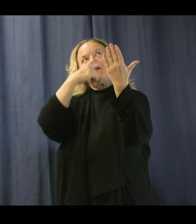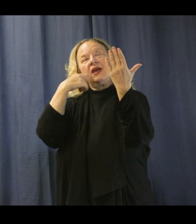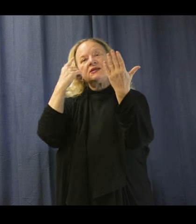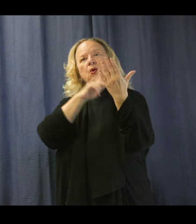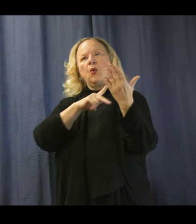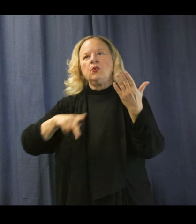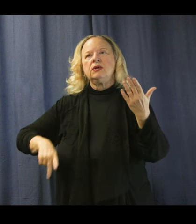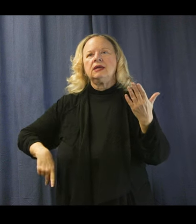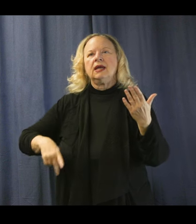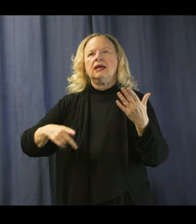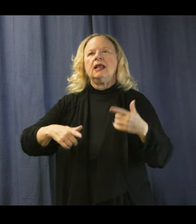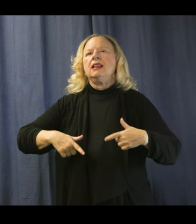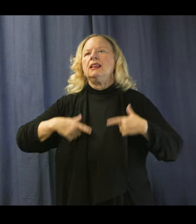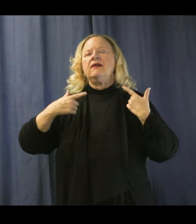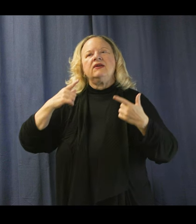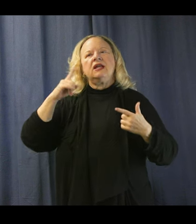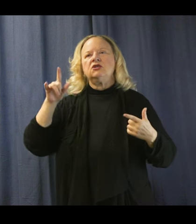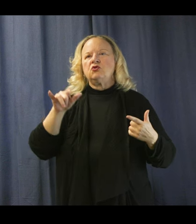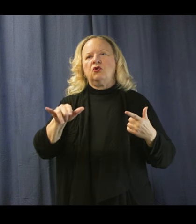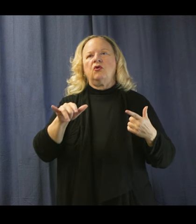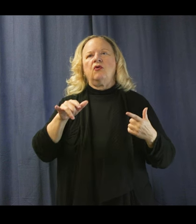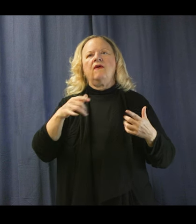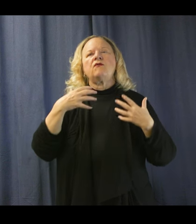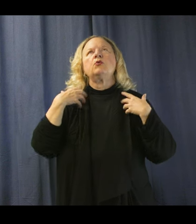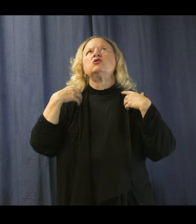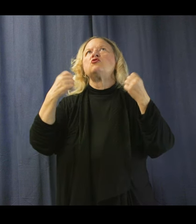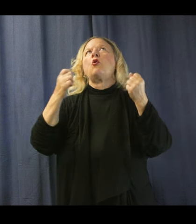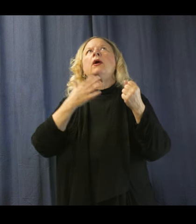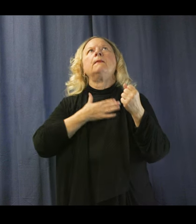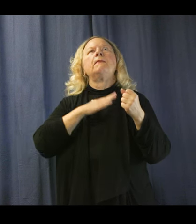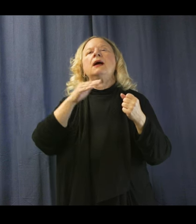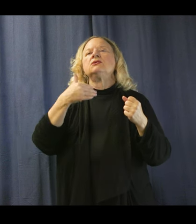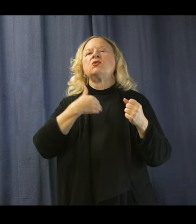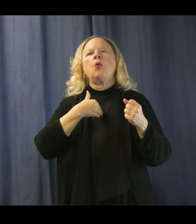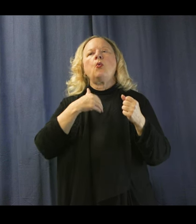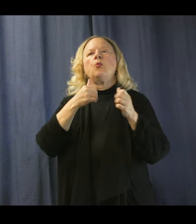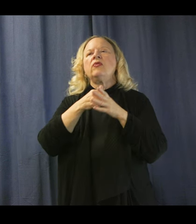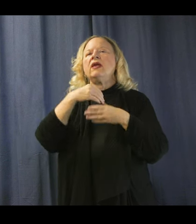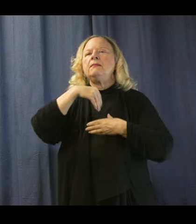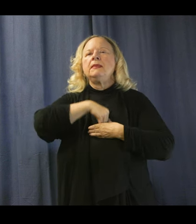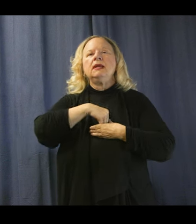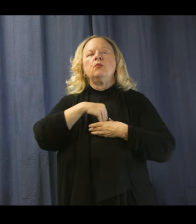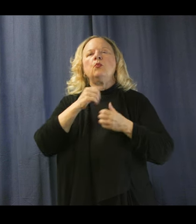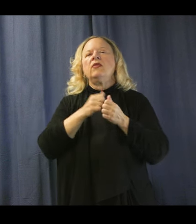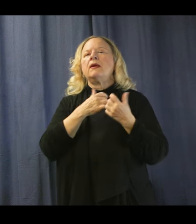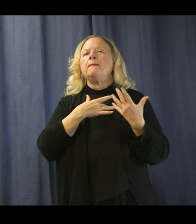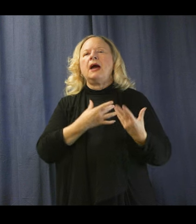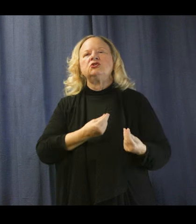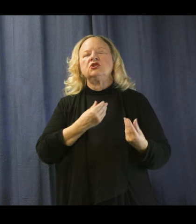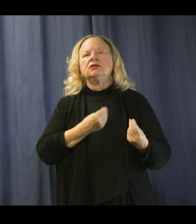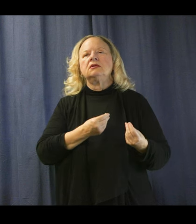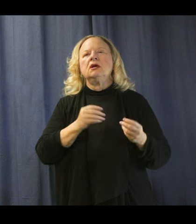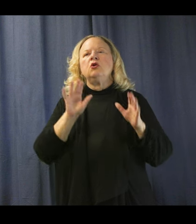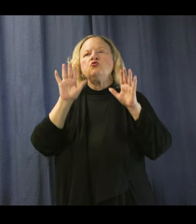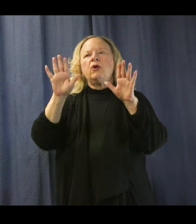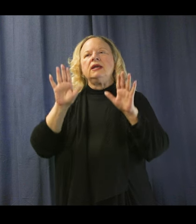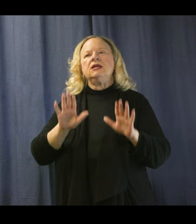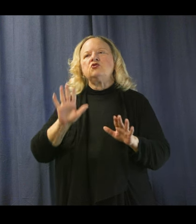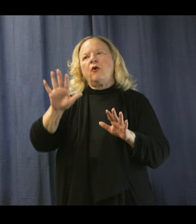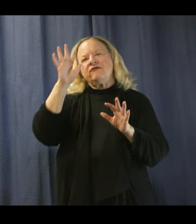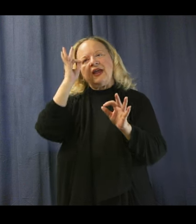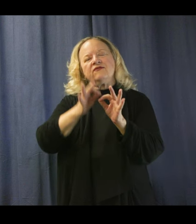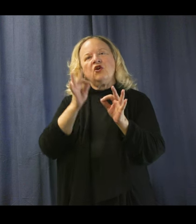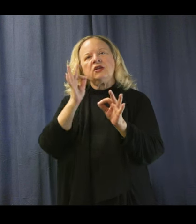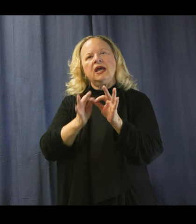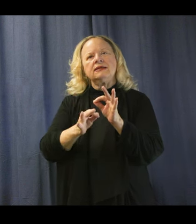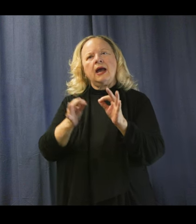O King, living and eternal, for restoring my soul within me with compassion. Great is your